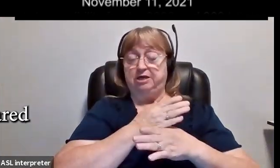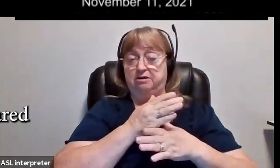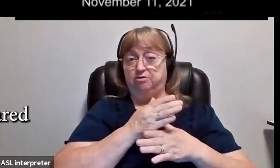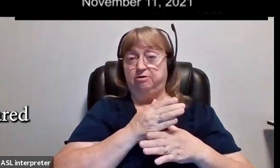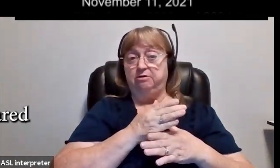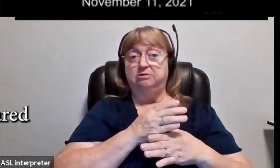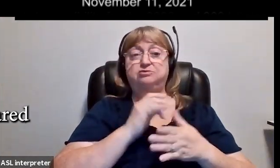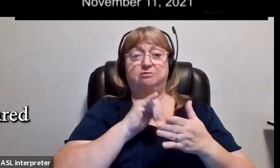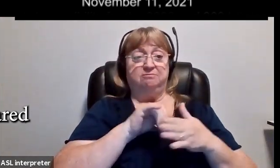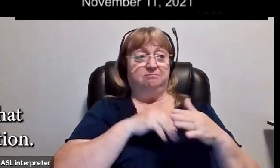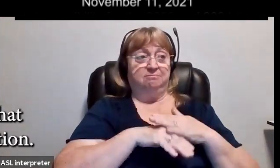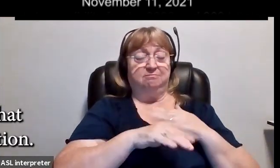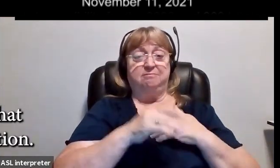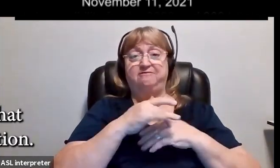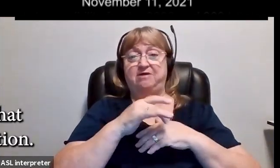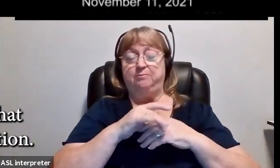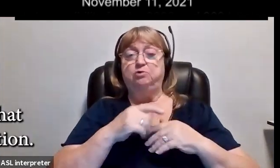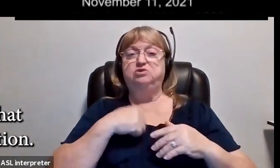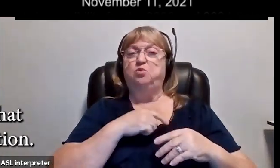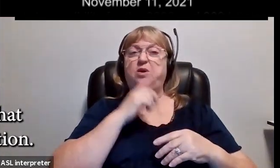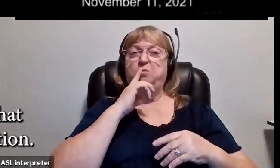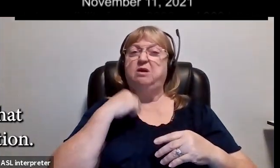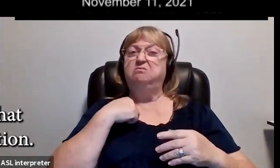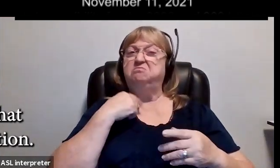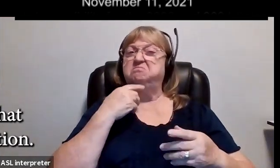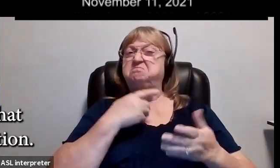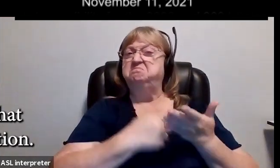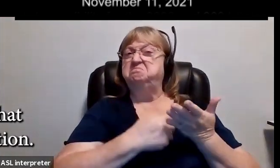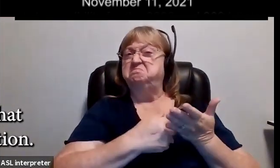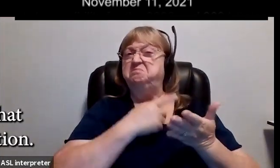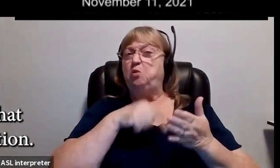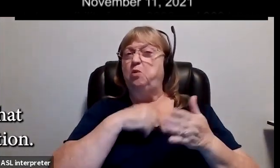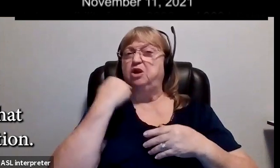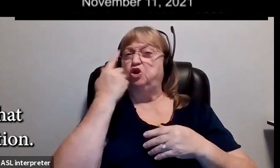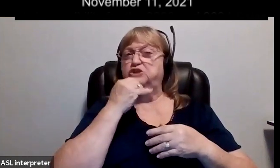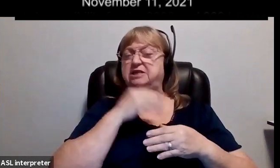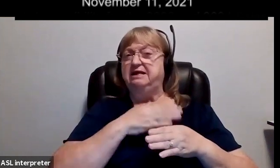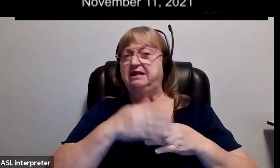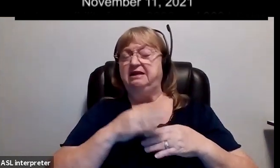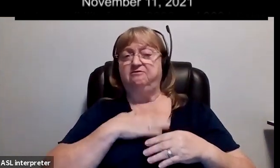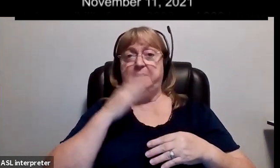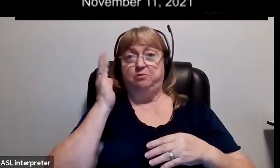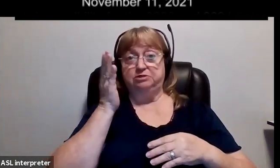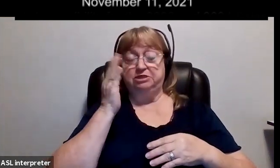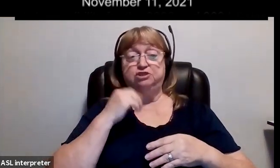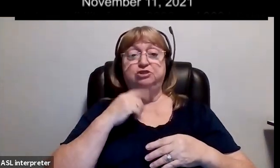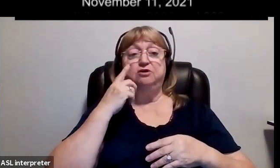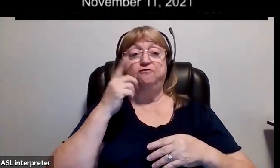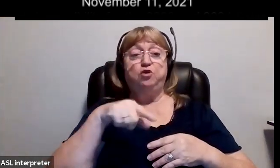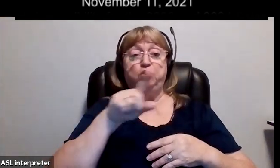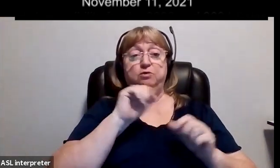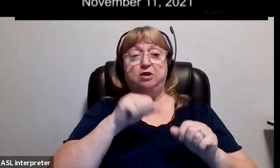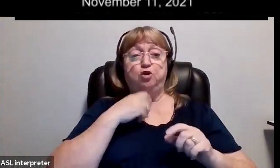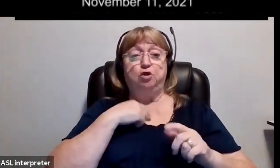that access is available. So we're going to get to that, what that looks like at the end of the presentation. But for those of you who are able to capture that